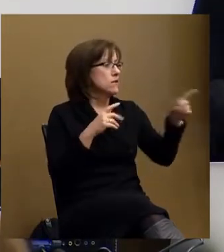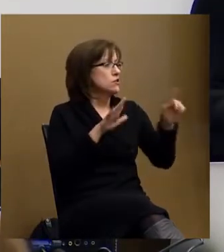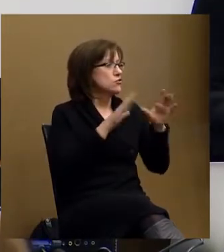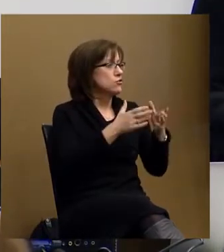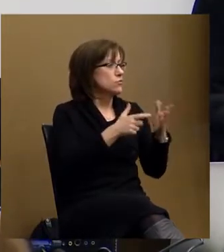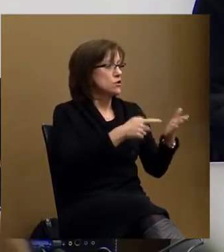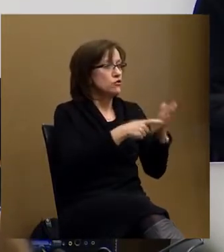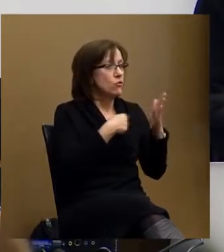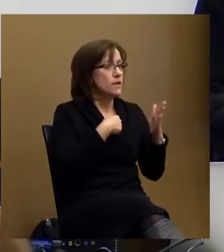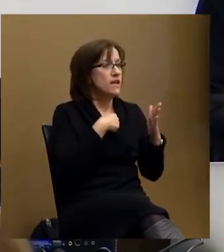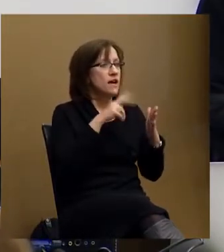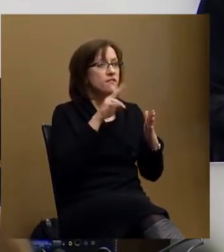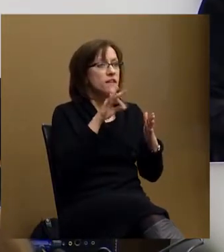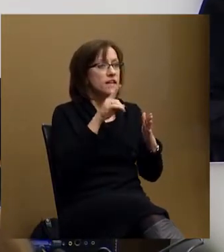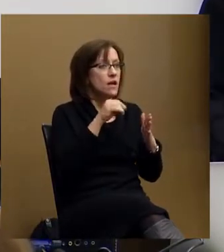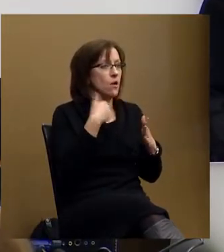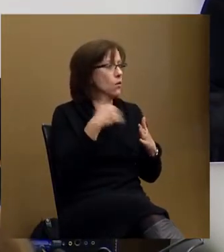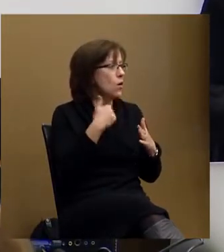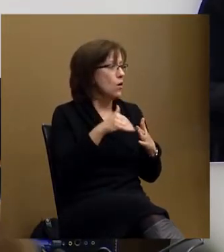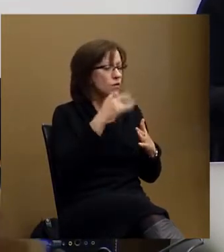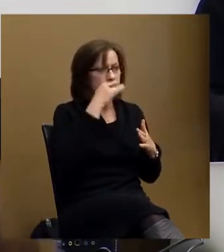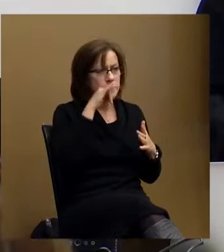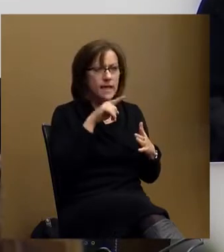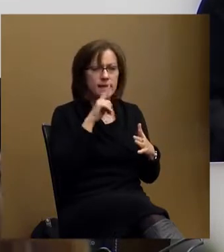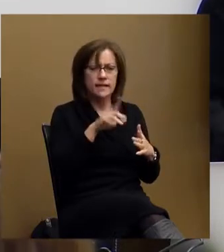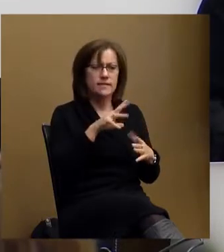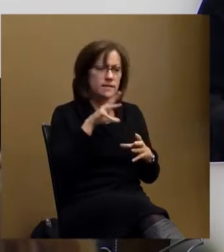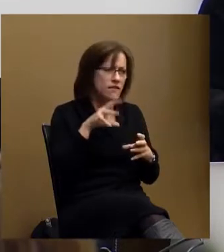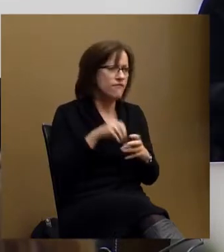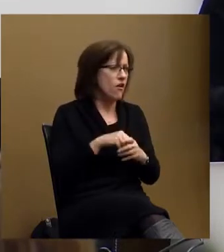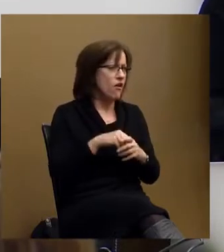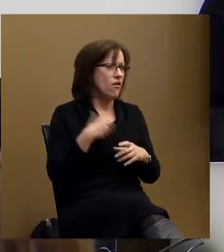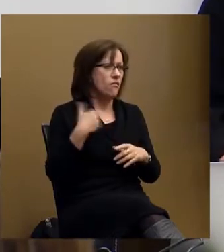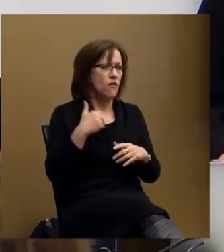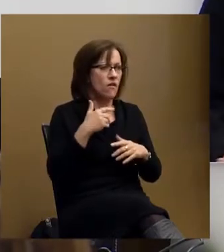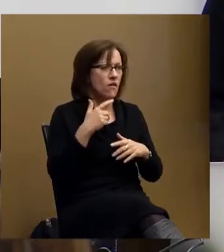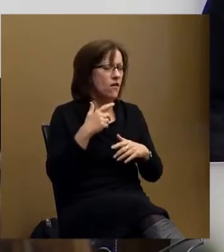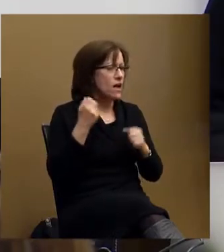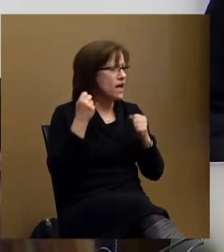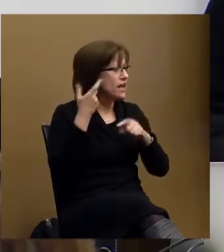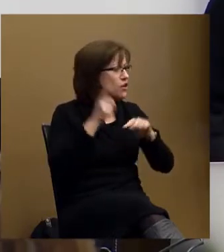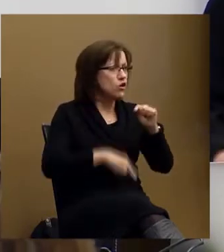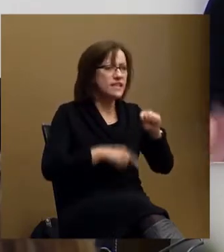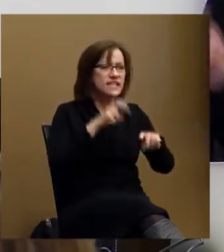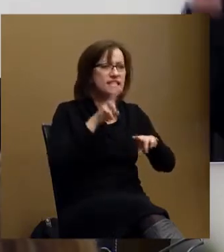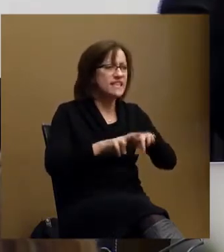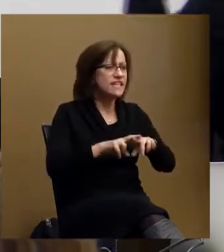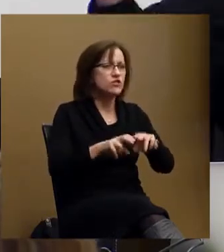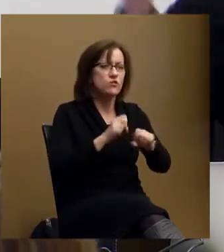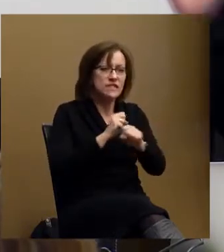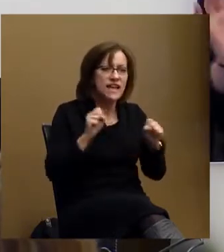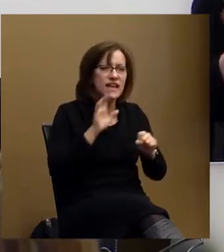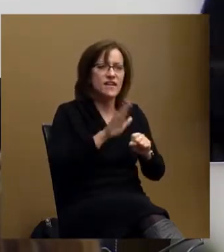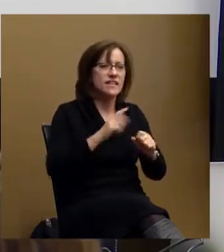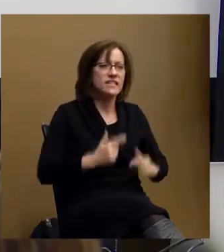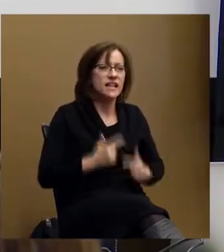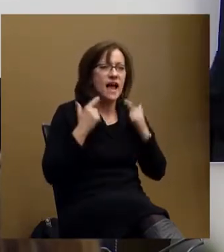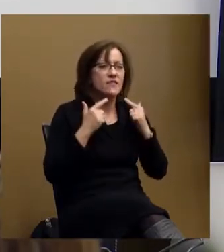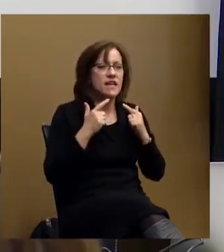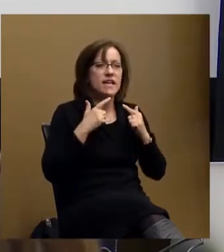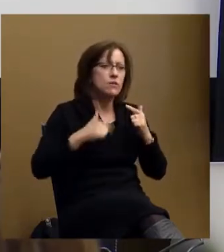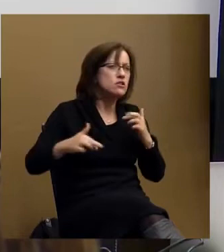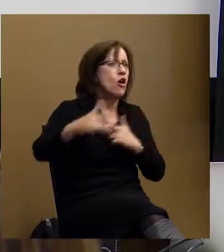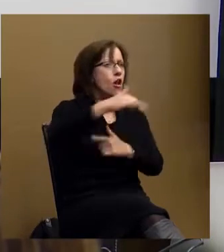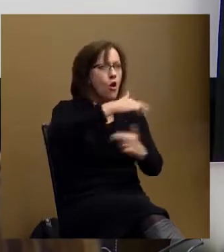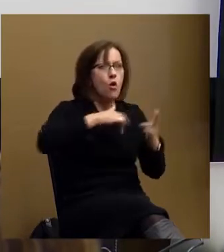this kid really involved here. He could not sit to save his life. I mean, he was all over the